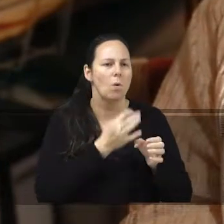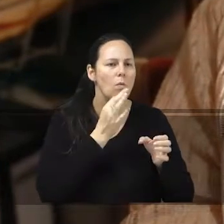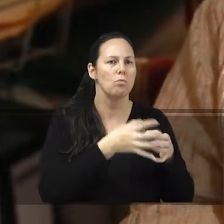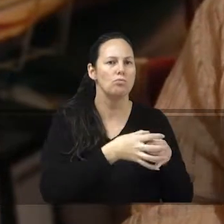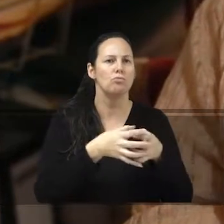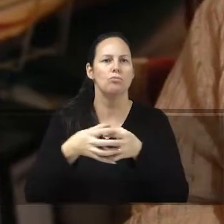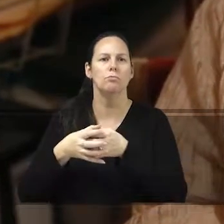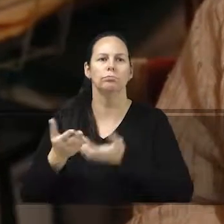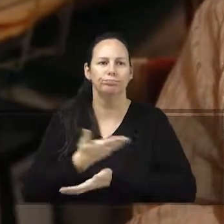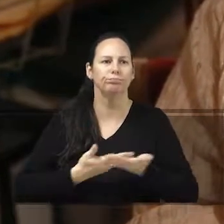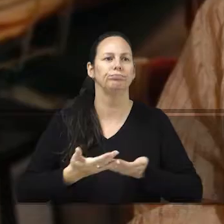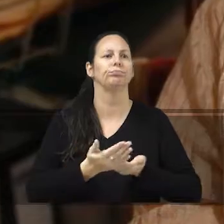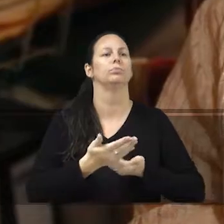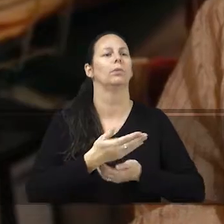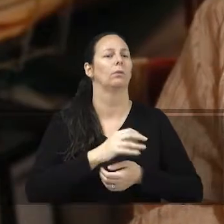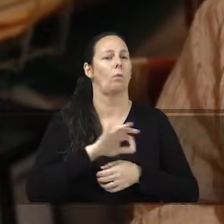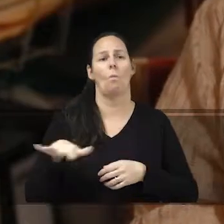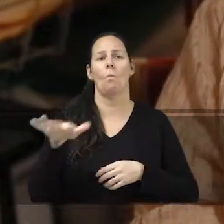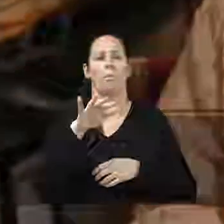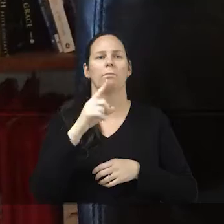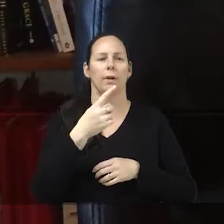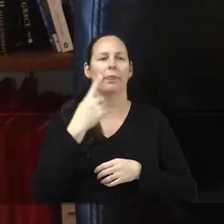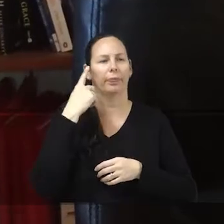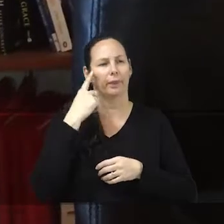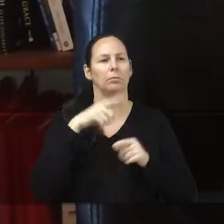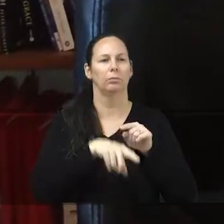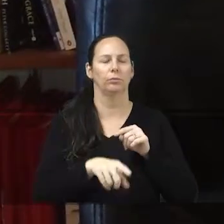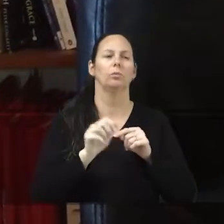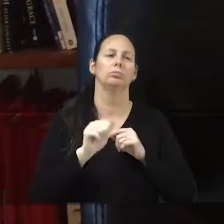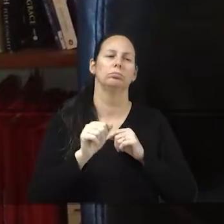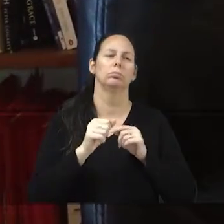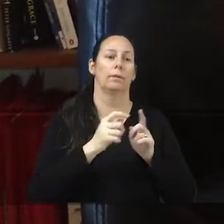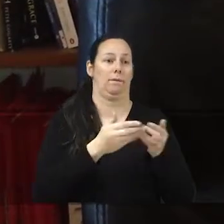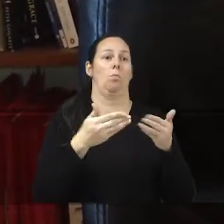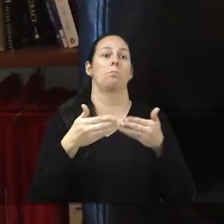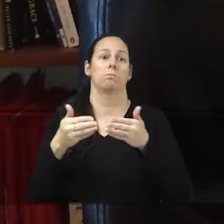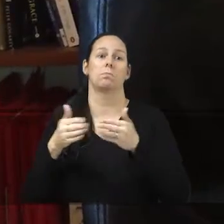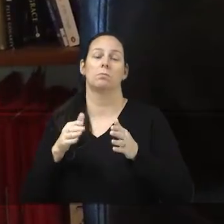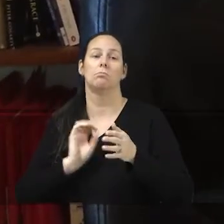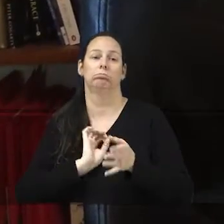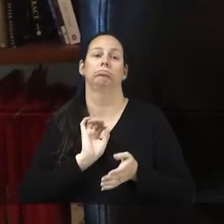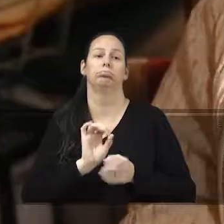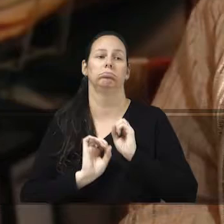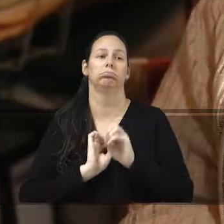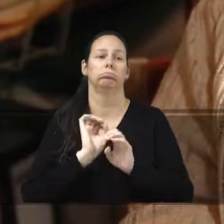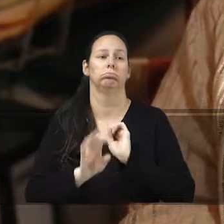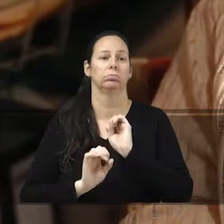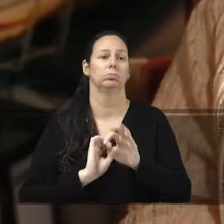from what I heard, very open to input from lay people and from the